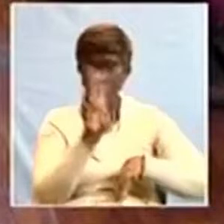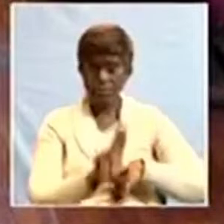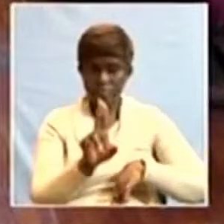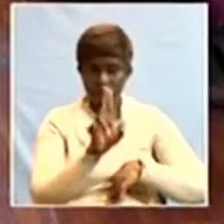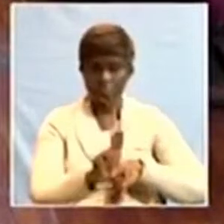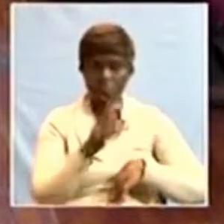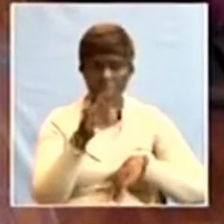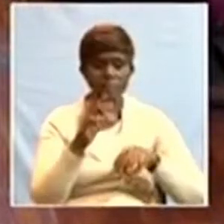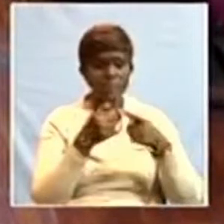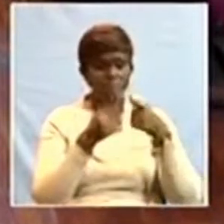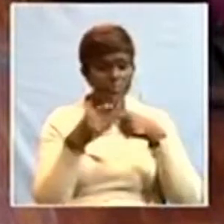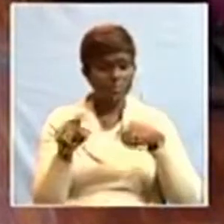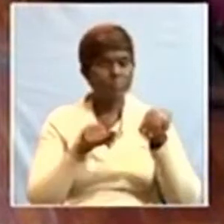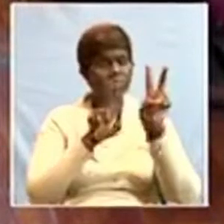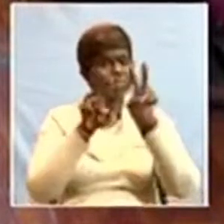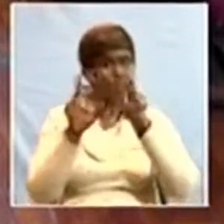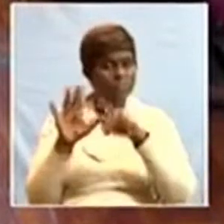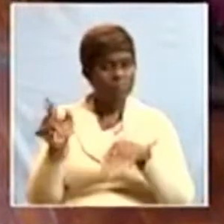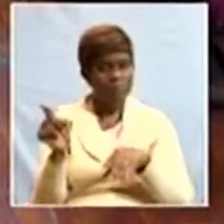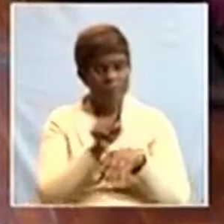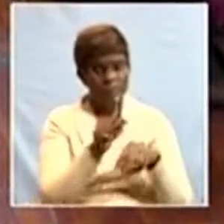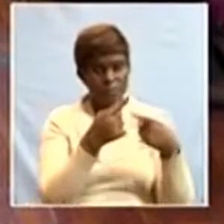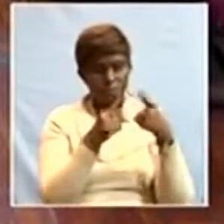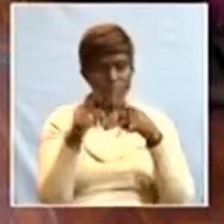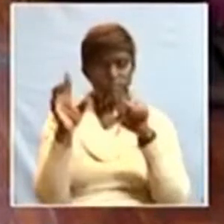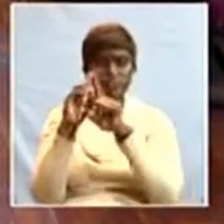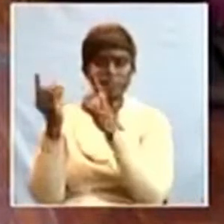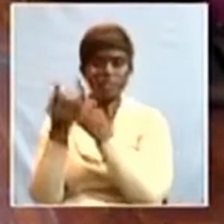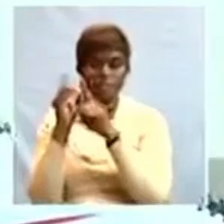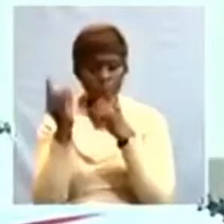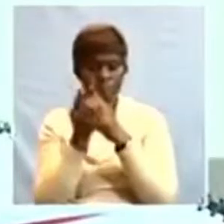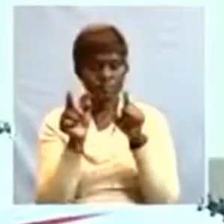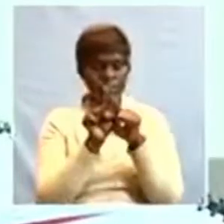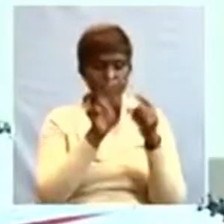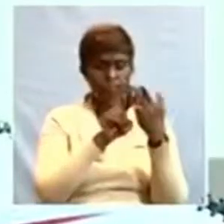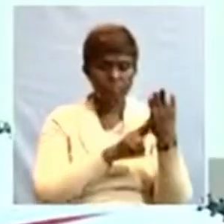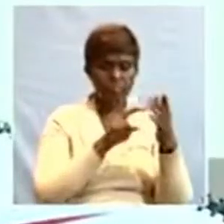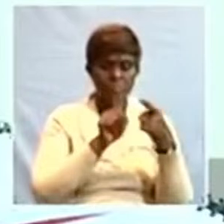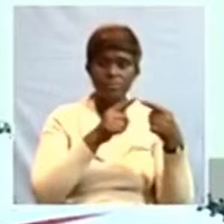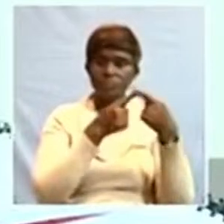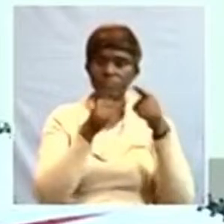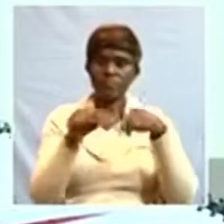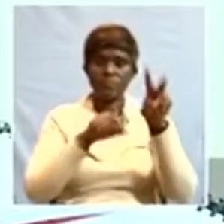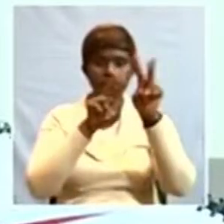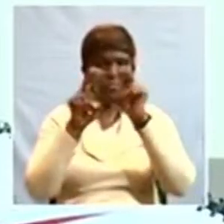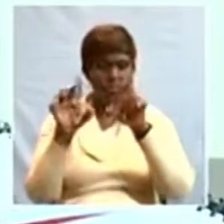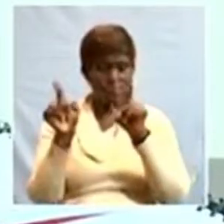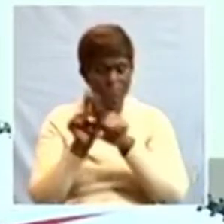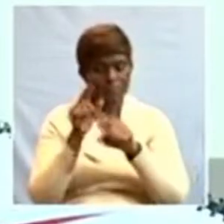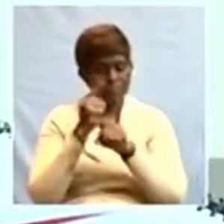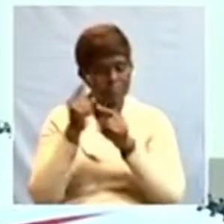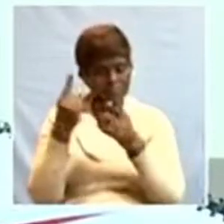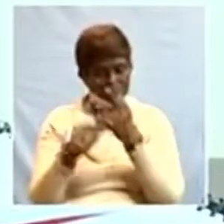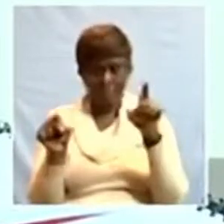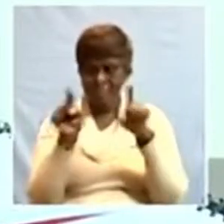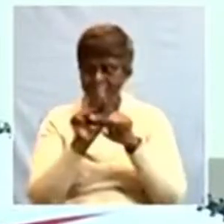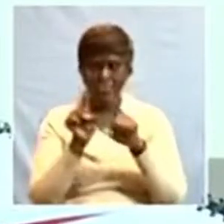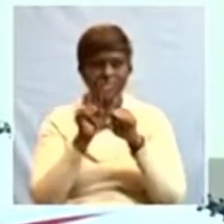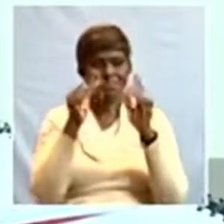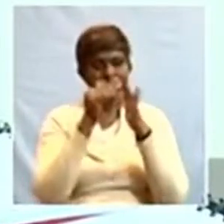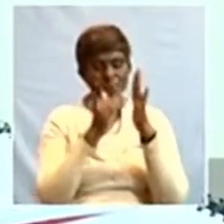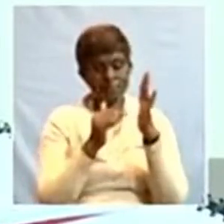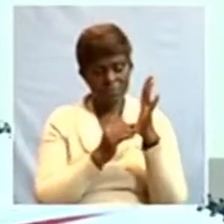different supervisors. These are different districts reporting to different supervisors, and yes, it's the same